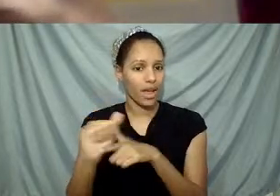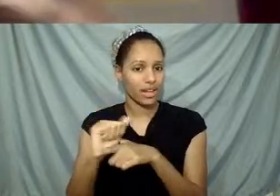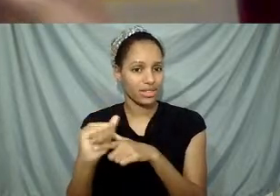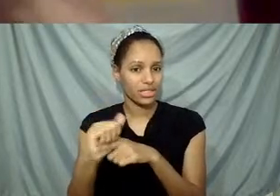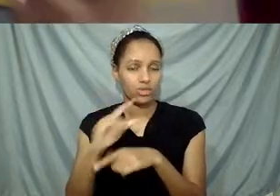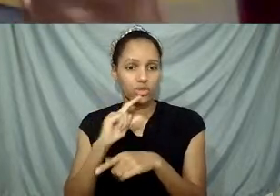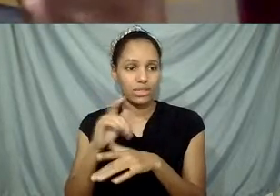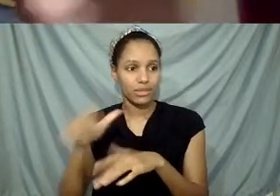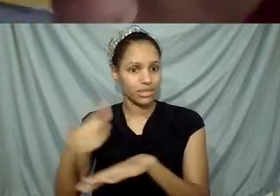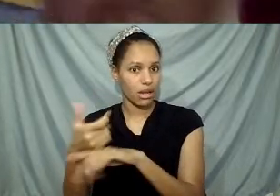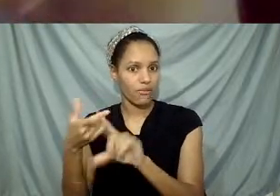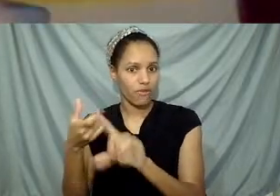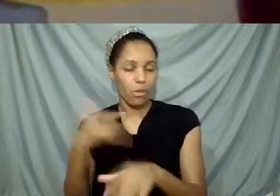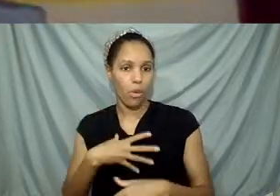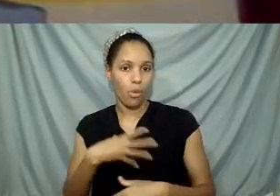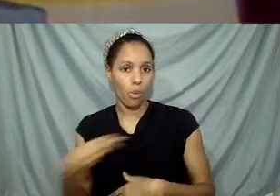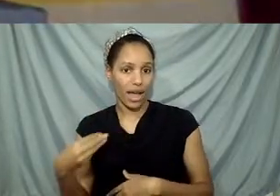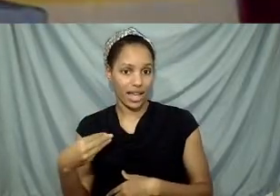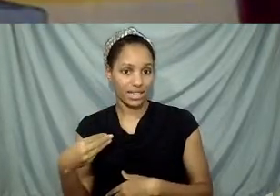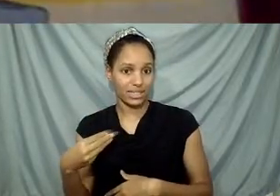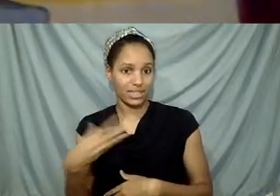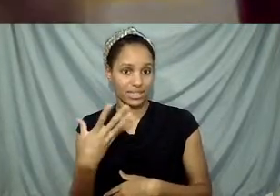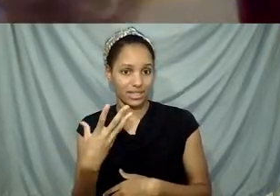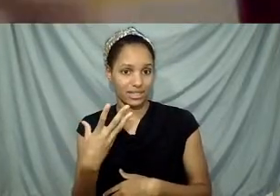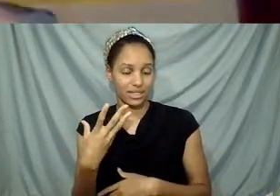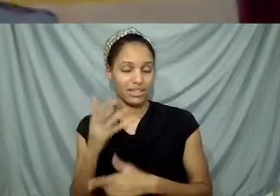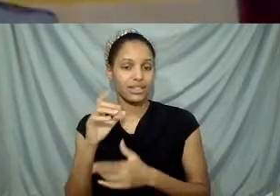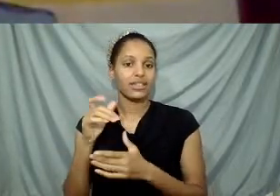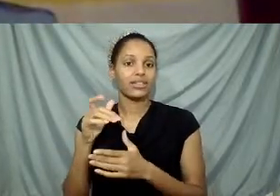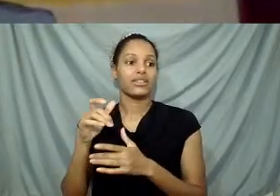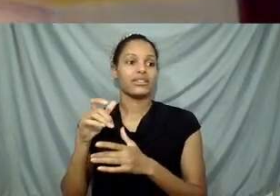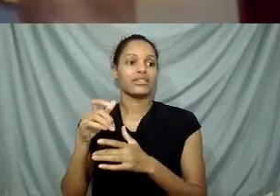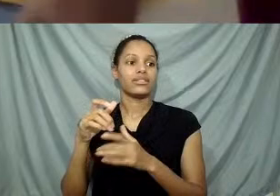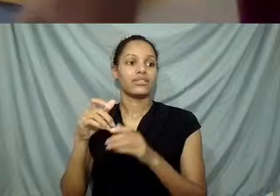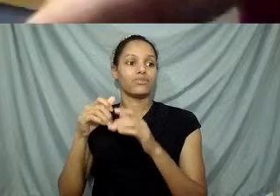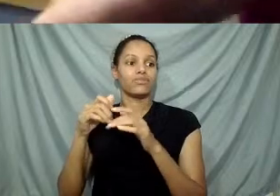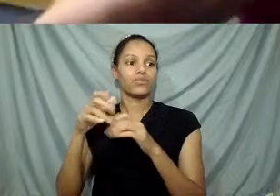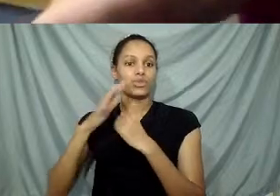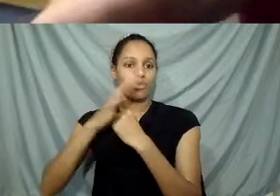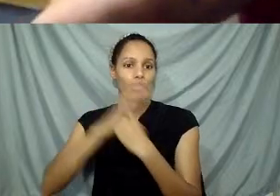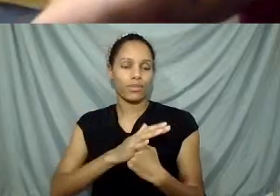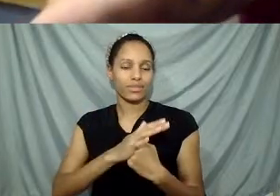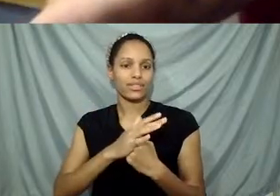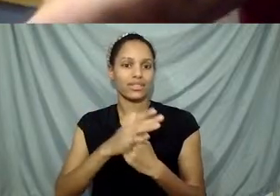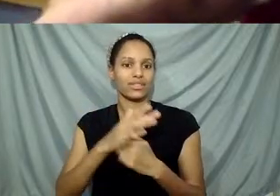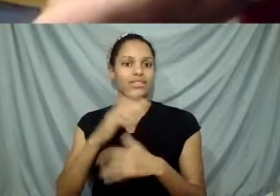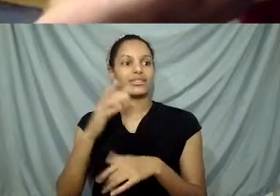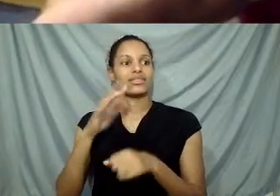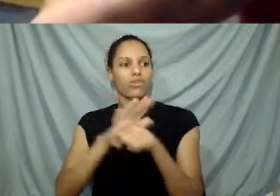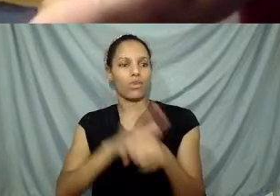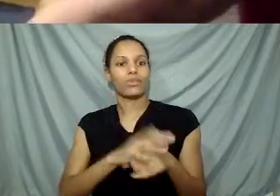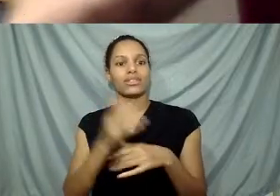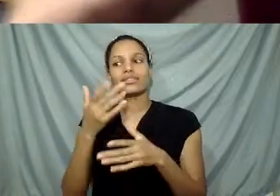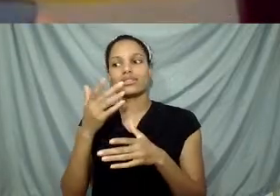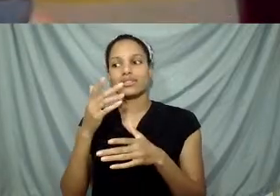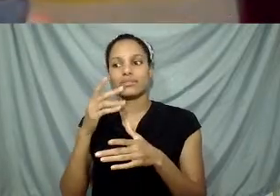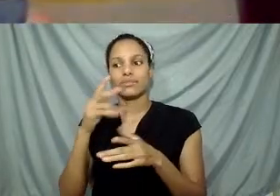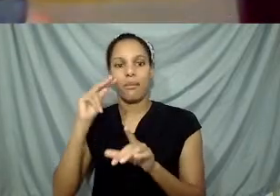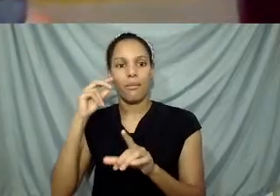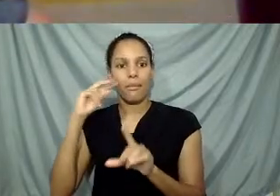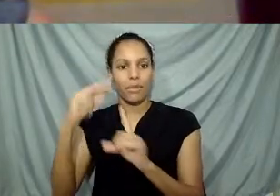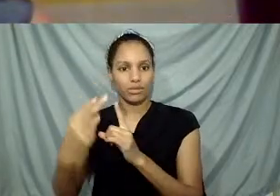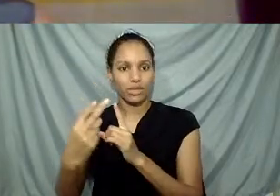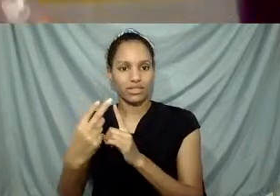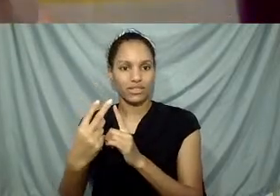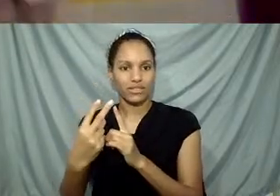supremacist framework, how they come together to create the fact that 3 to 4 urban youths of color will die